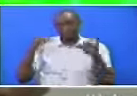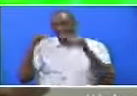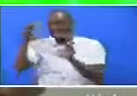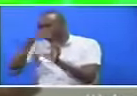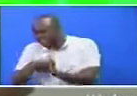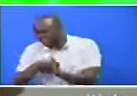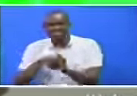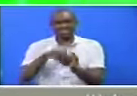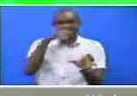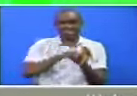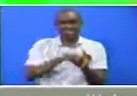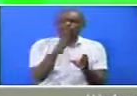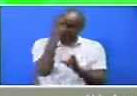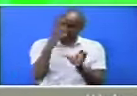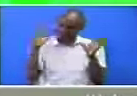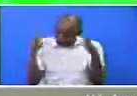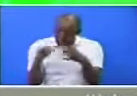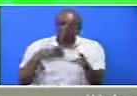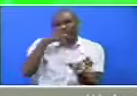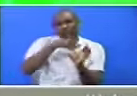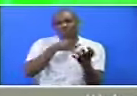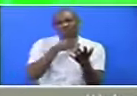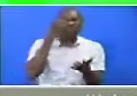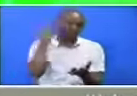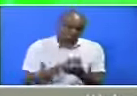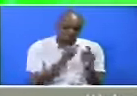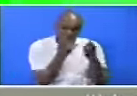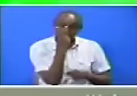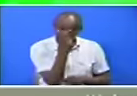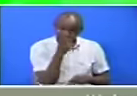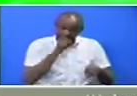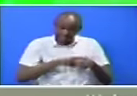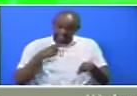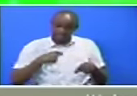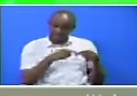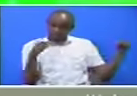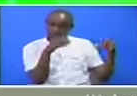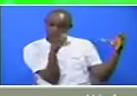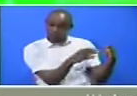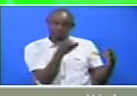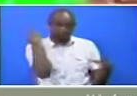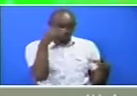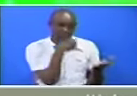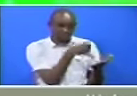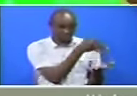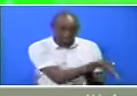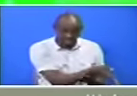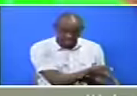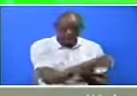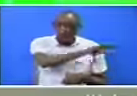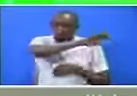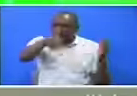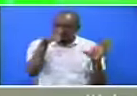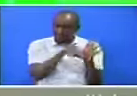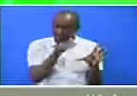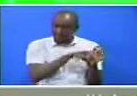the two main teams in this country. And when I was playing in the other team, not all the members